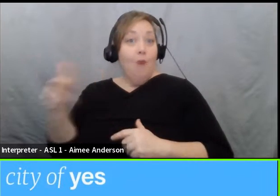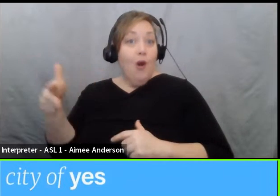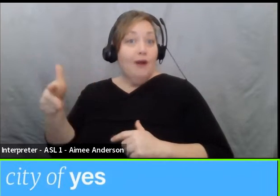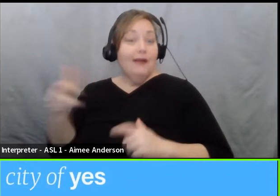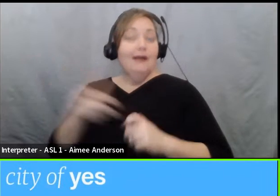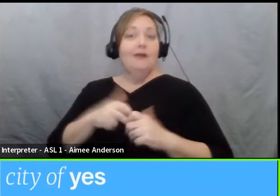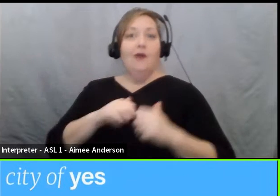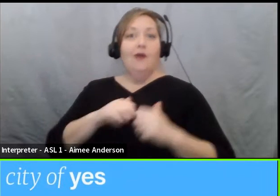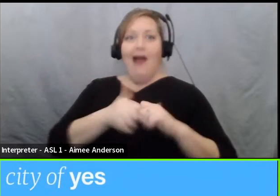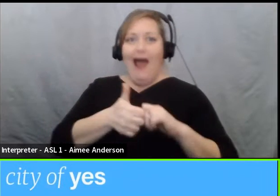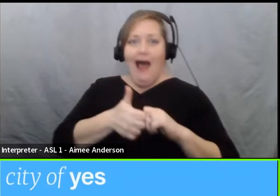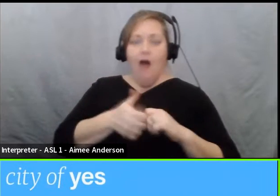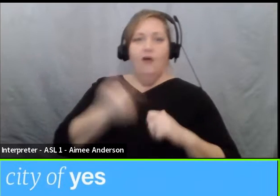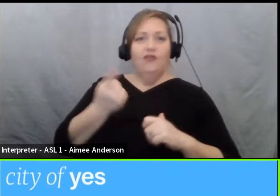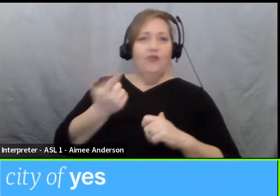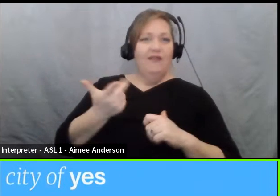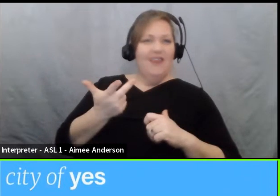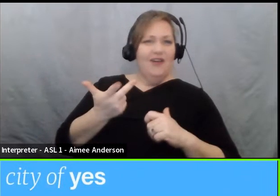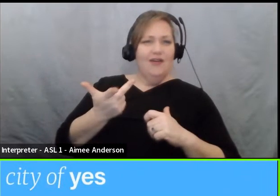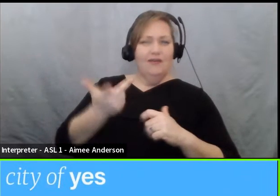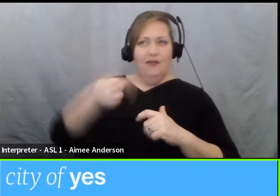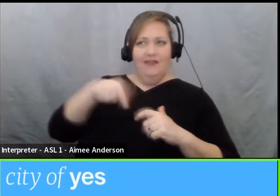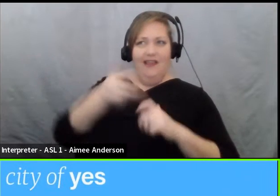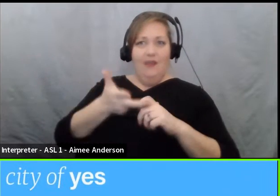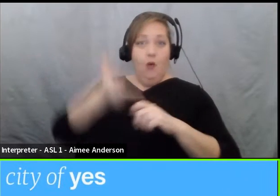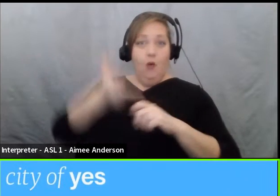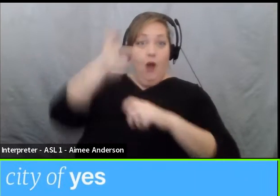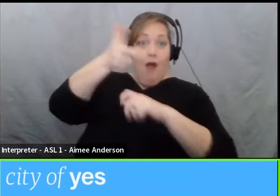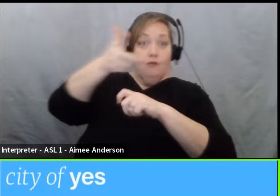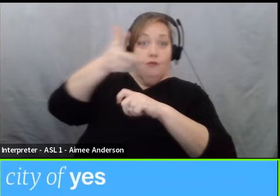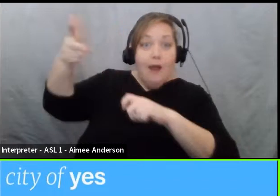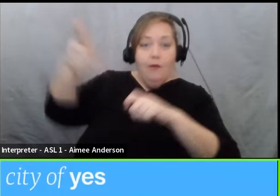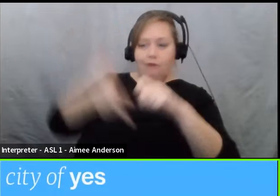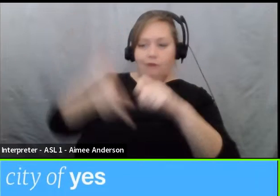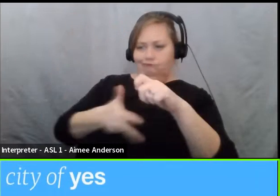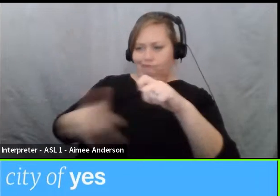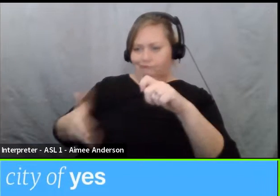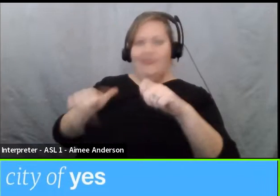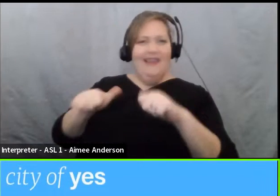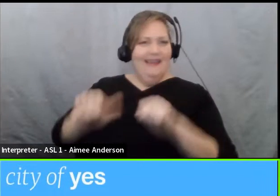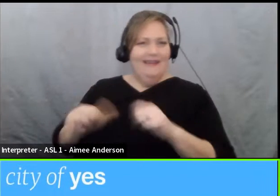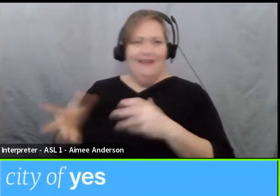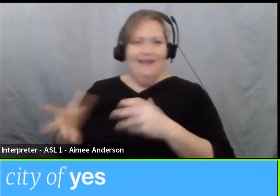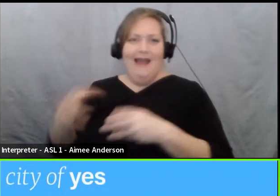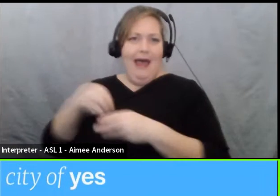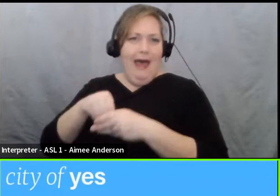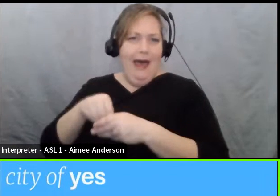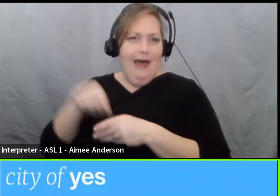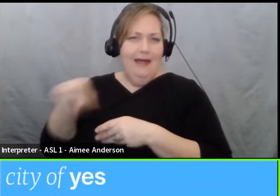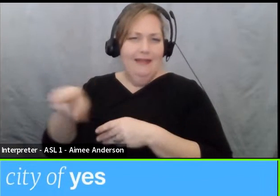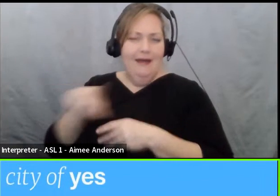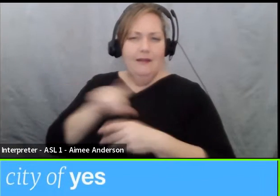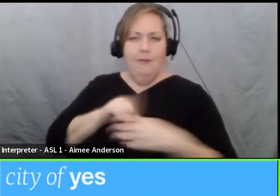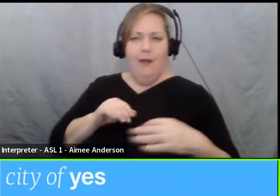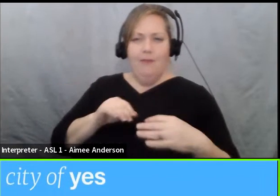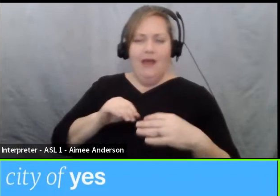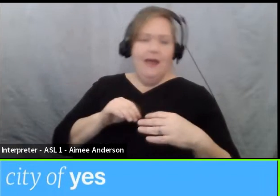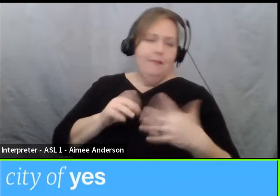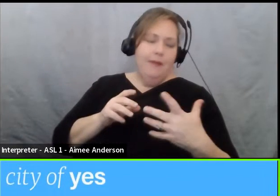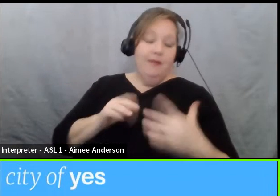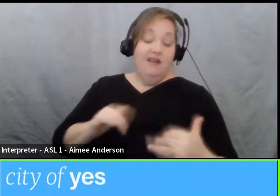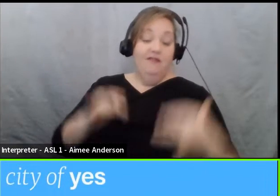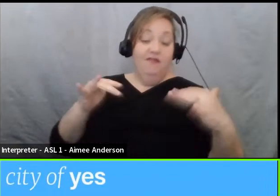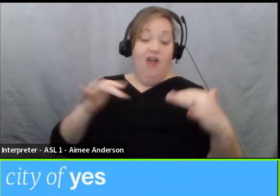subgrade or at-grade parking makes sense, they would still be able to add that. And that might be in, a flood prone community in